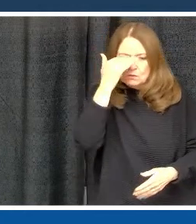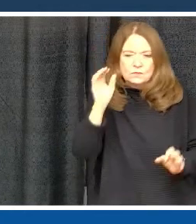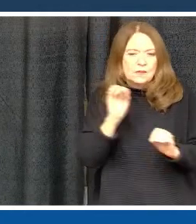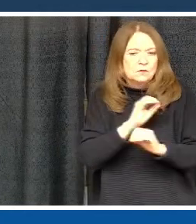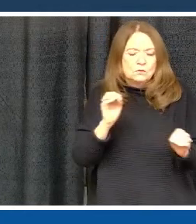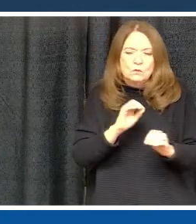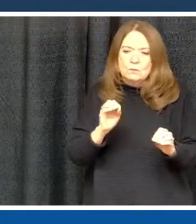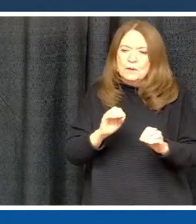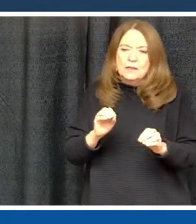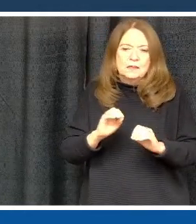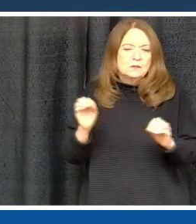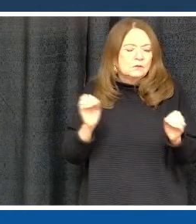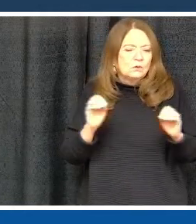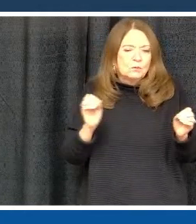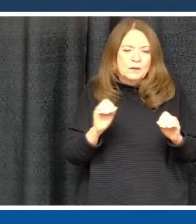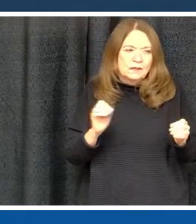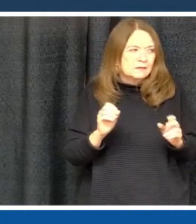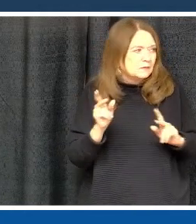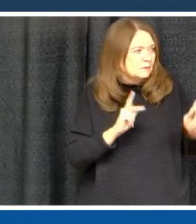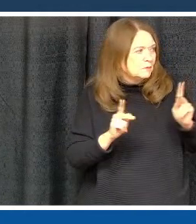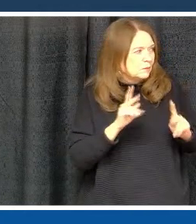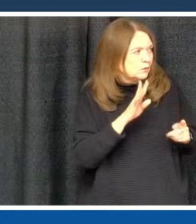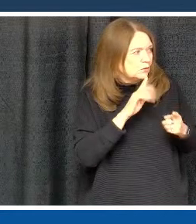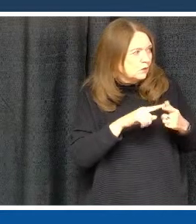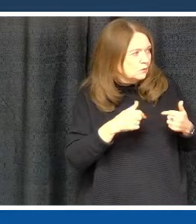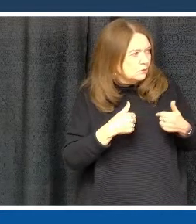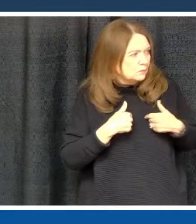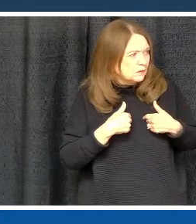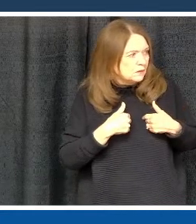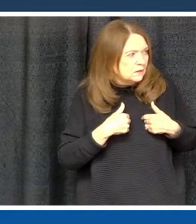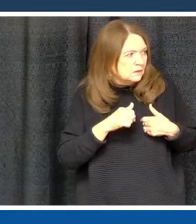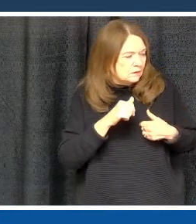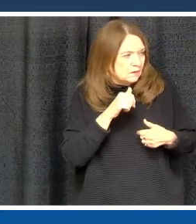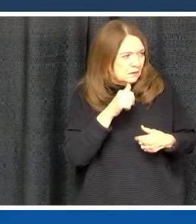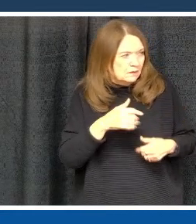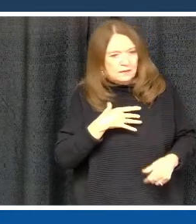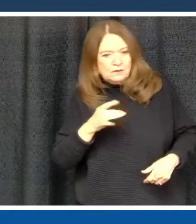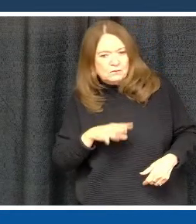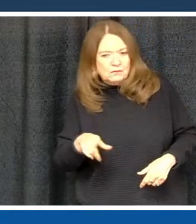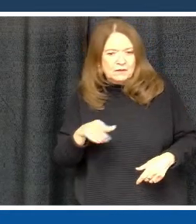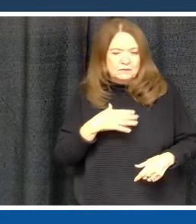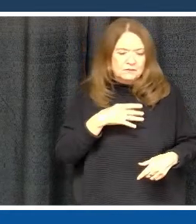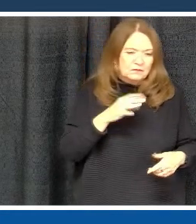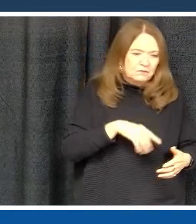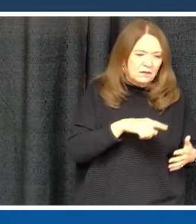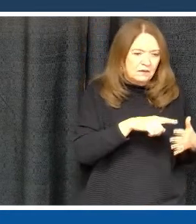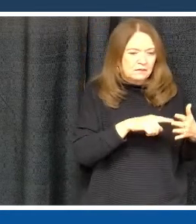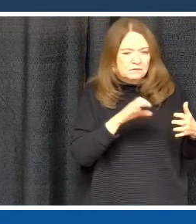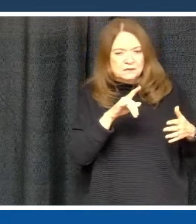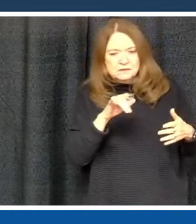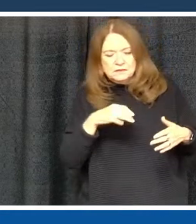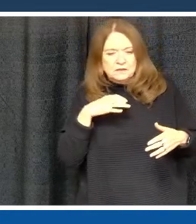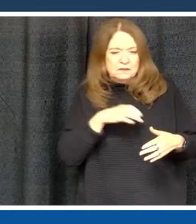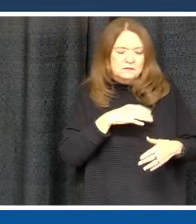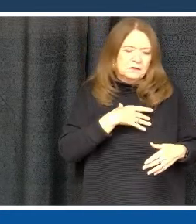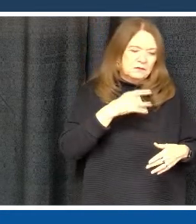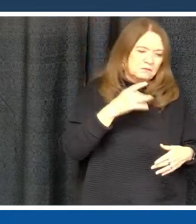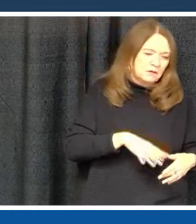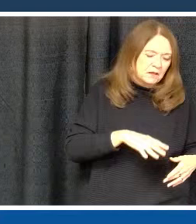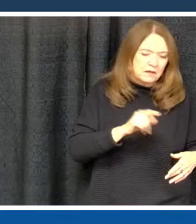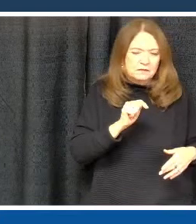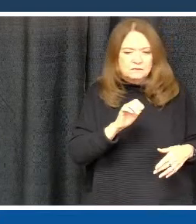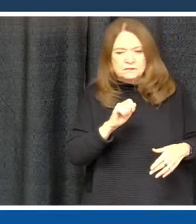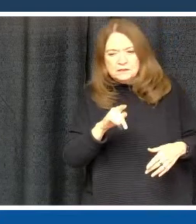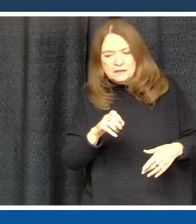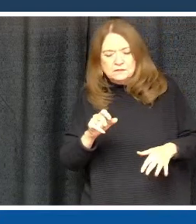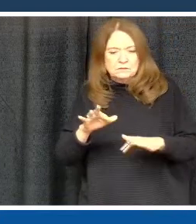at least the people that talk to me, they don't like you. They don't like the city council. They don't like the taxes